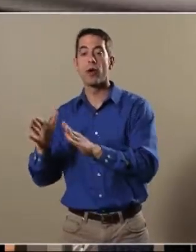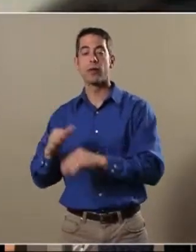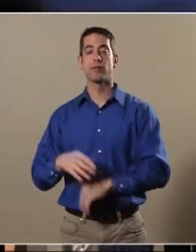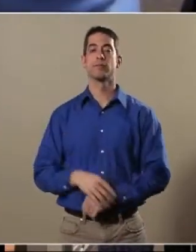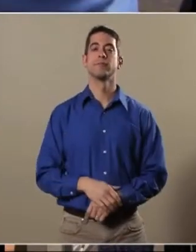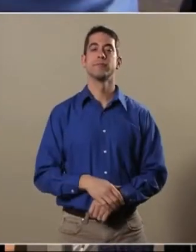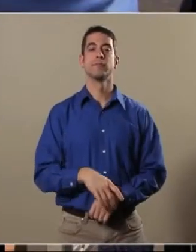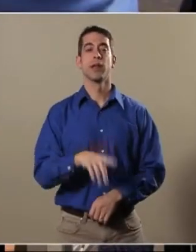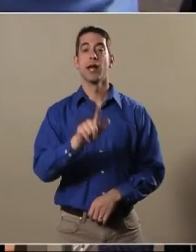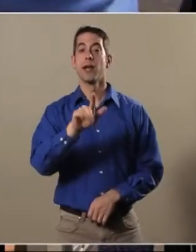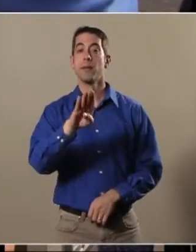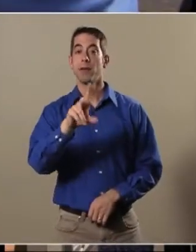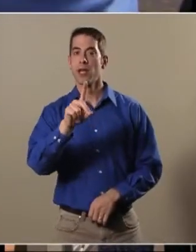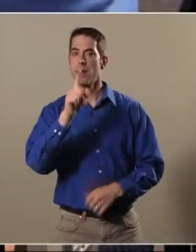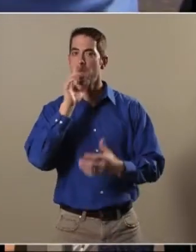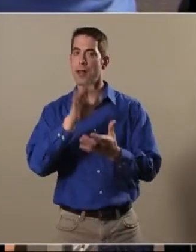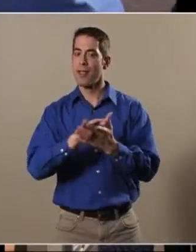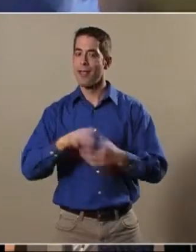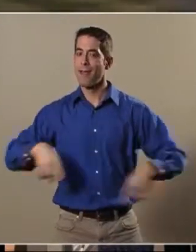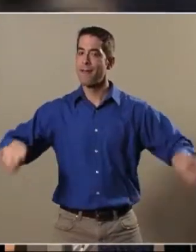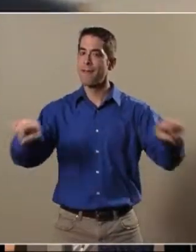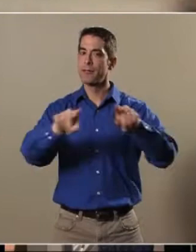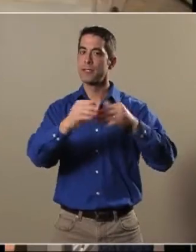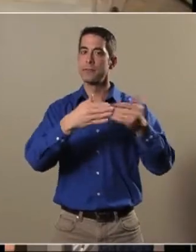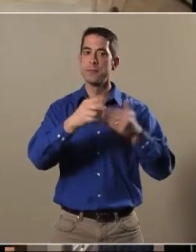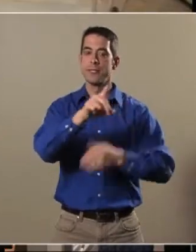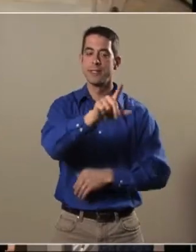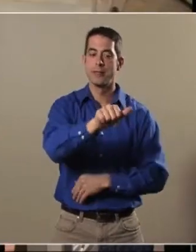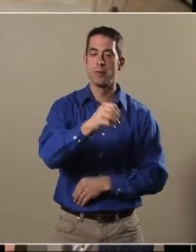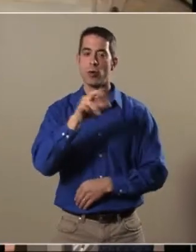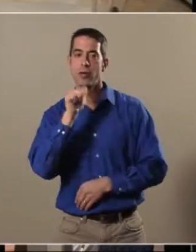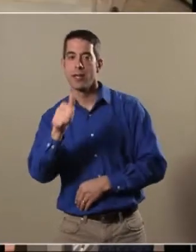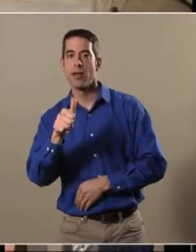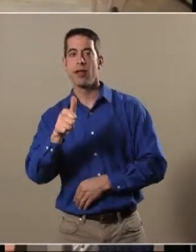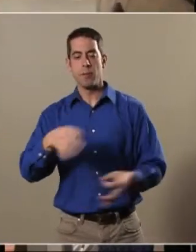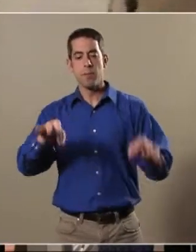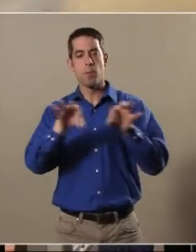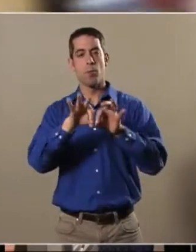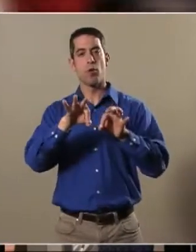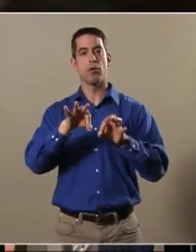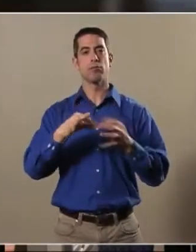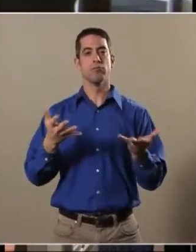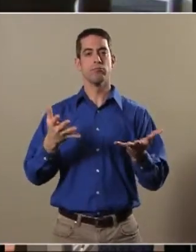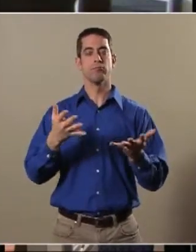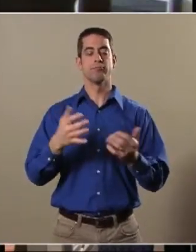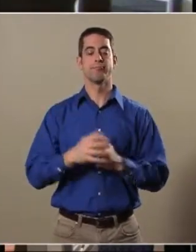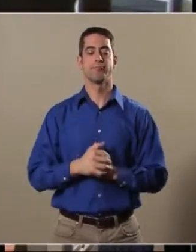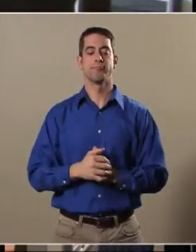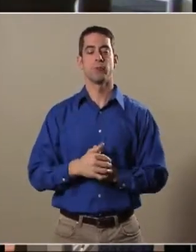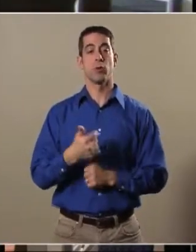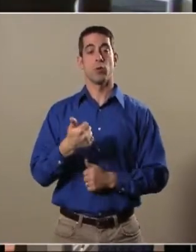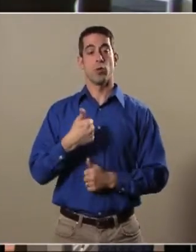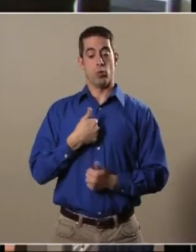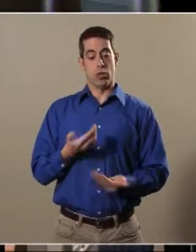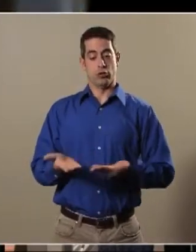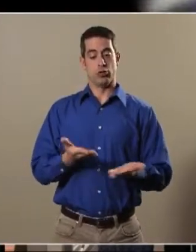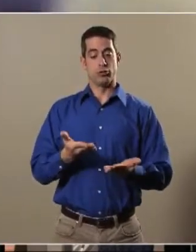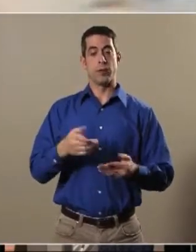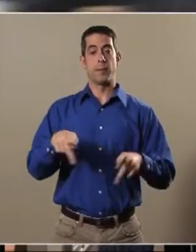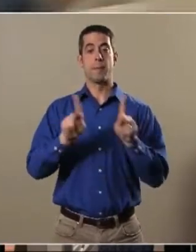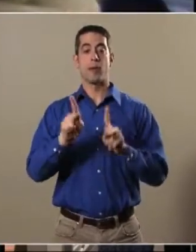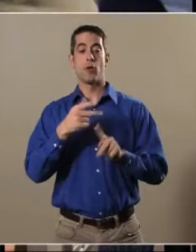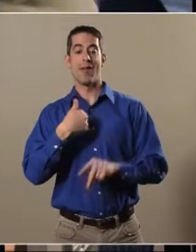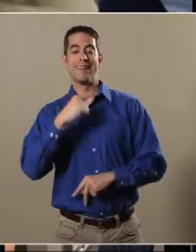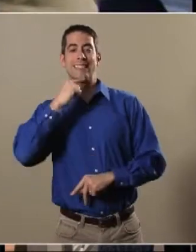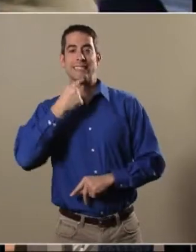believe our community is made richer by the contributions of all its members, including those with disabilities. We serve people with